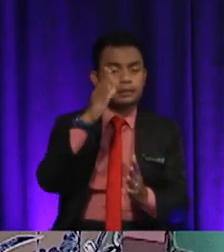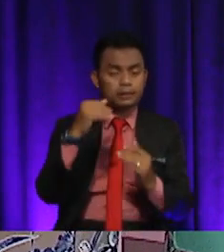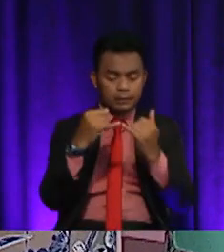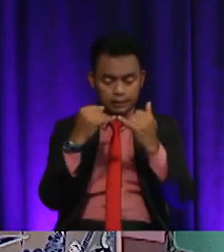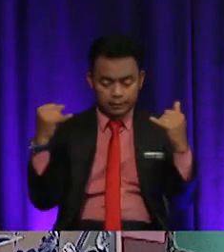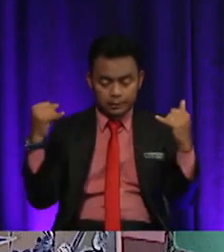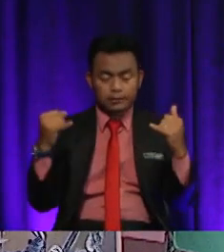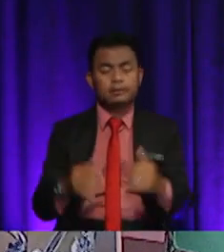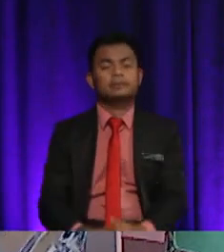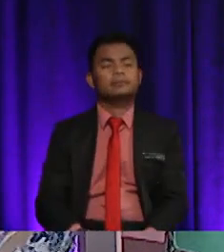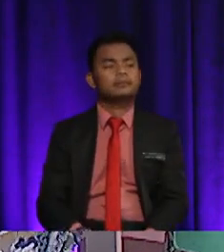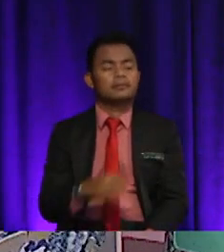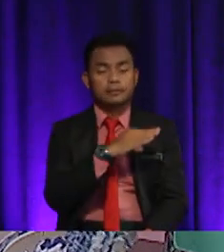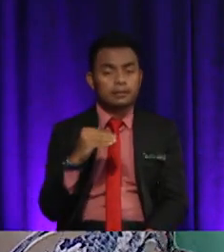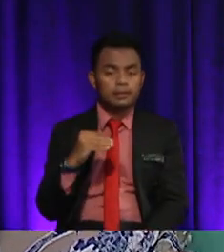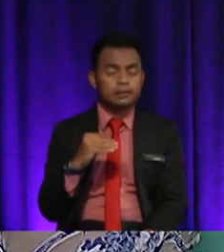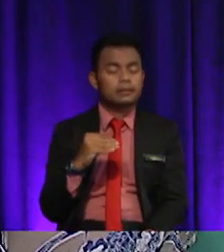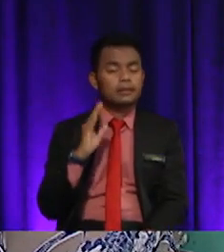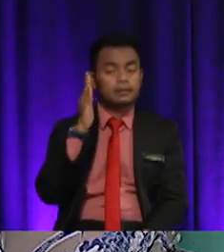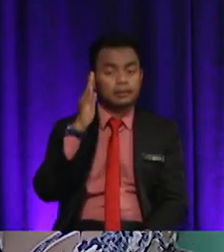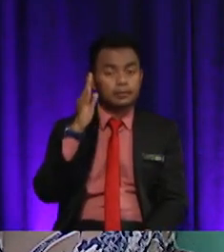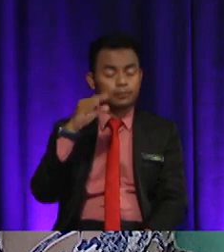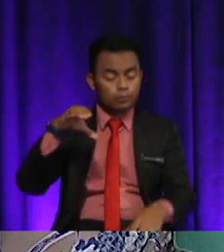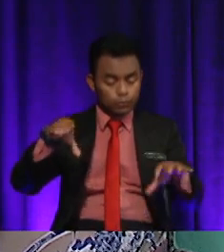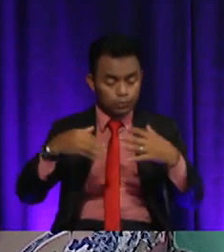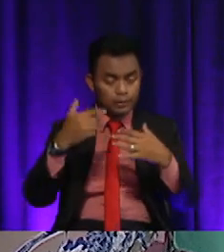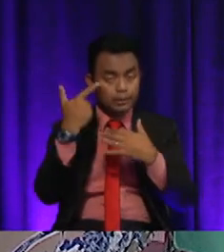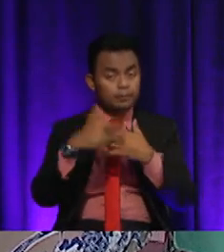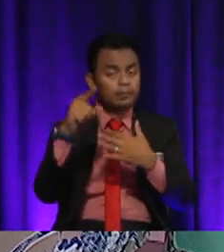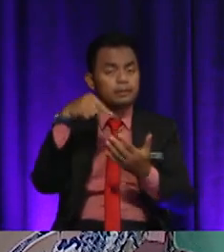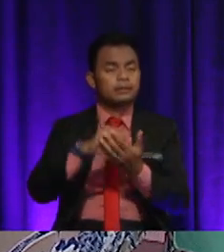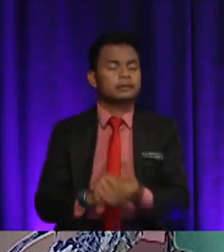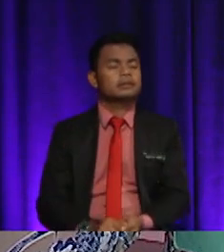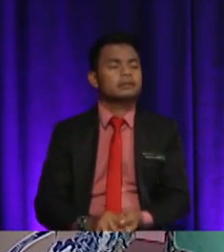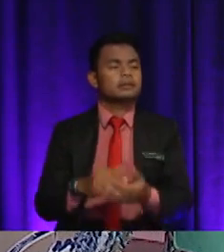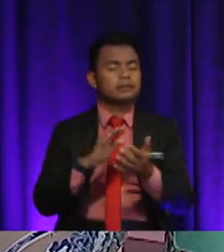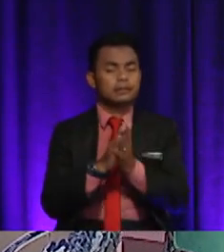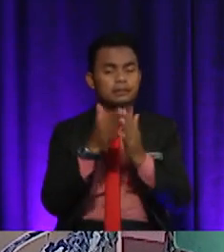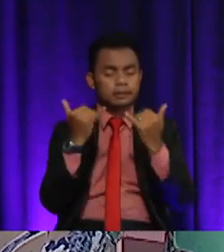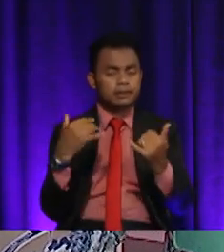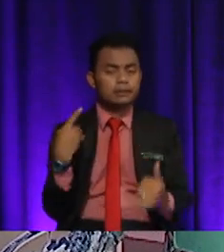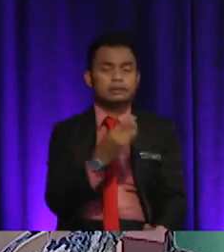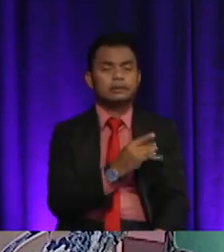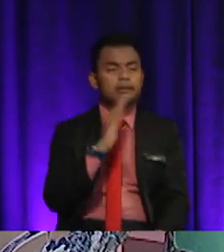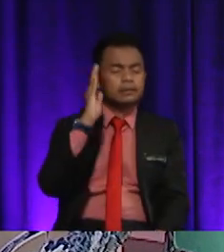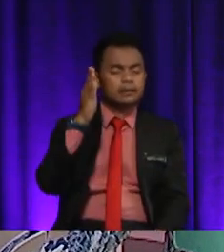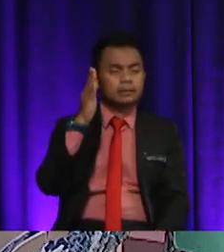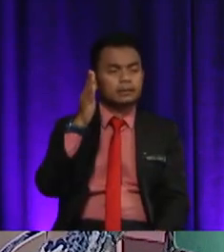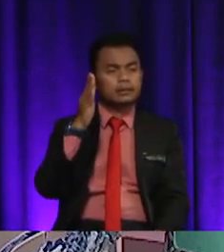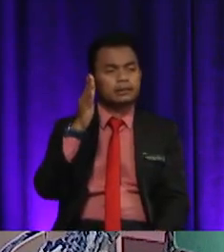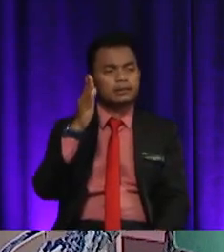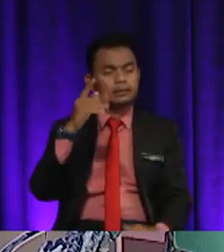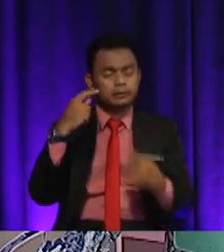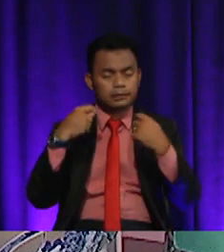and guide us later. Okay. Okay, so for the next one, now we are going to go to the third